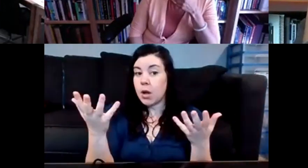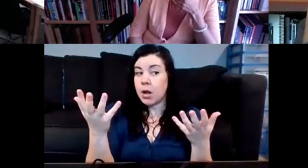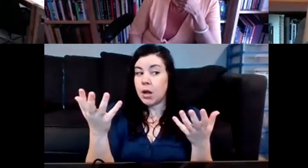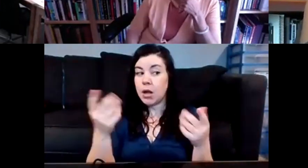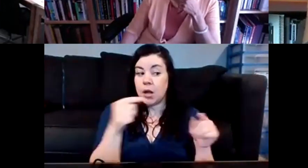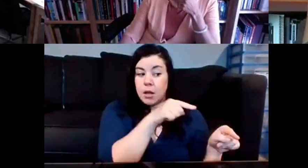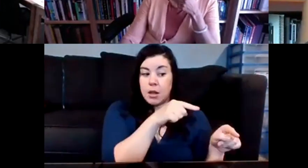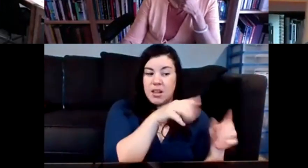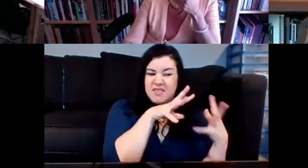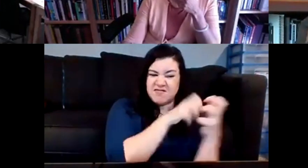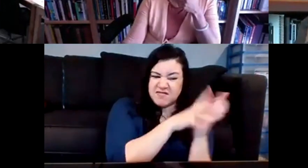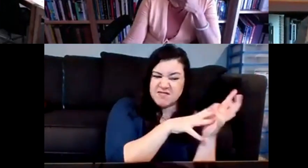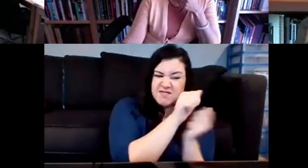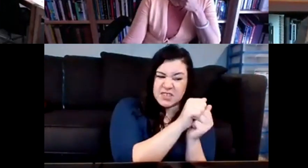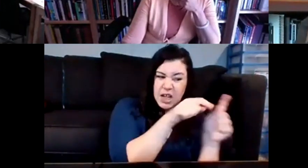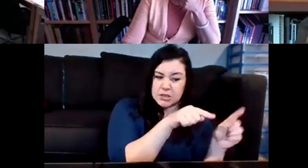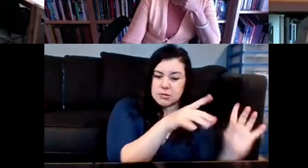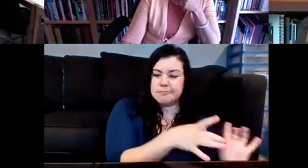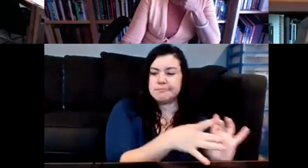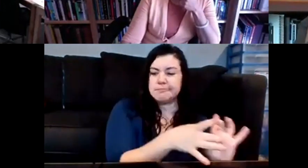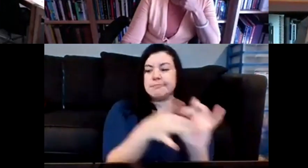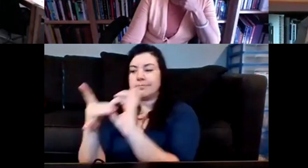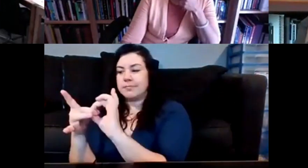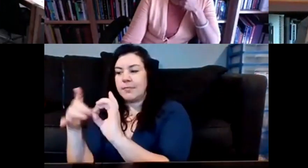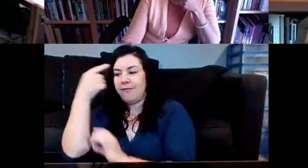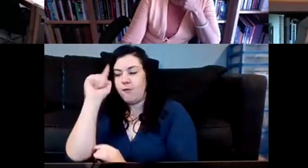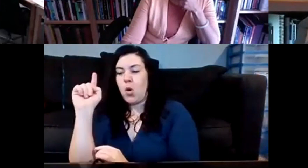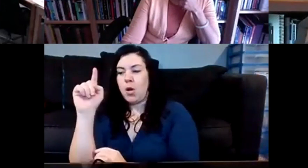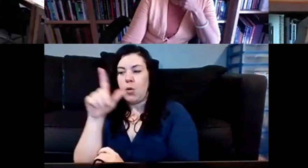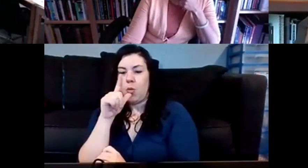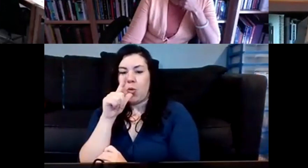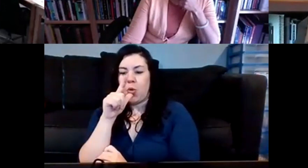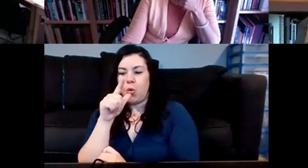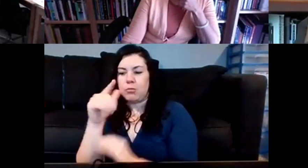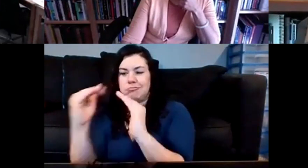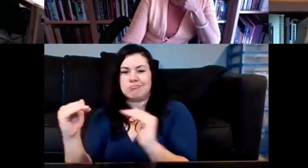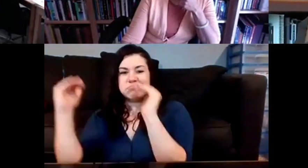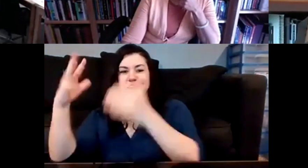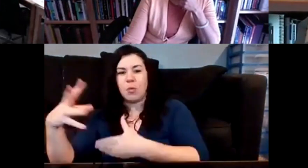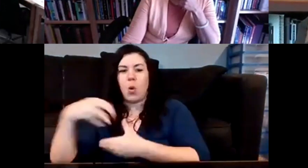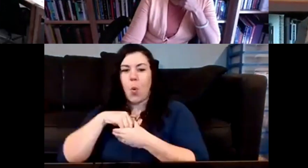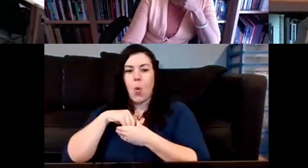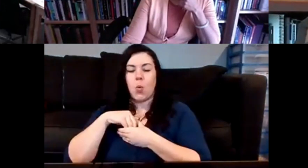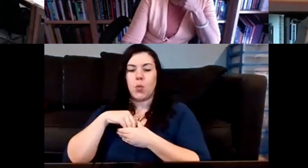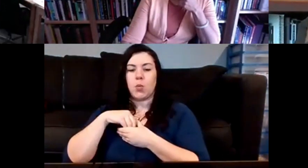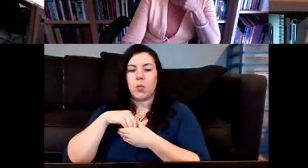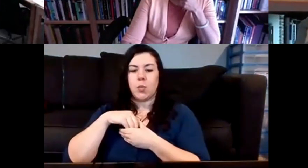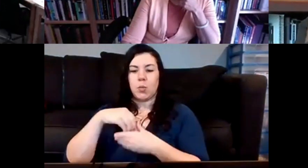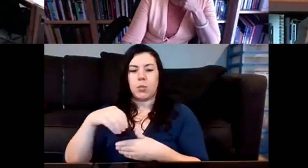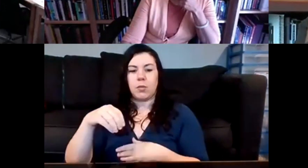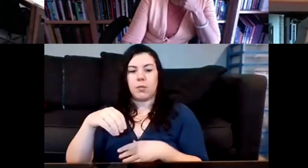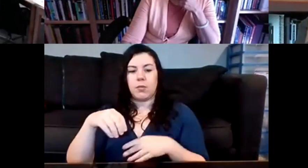current self-possession and class possession, etc., that